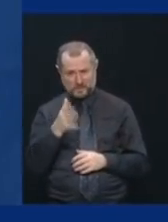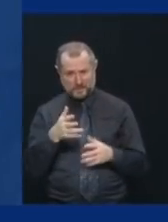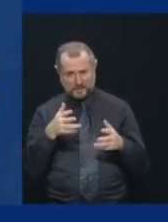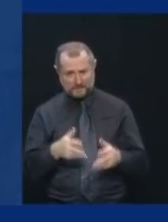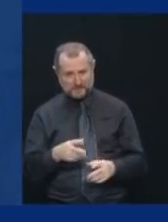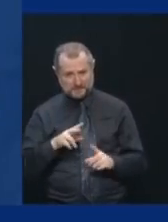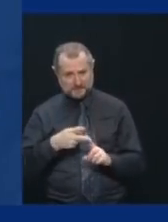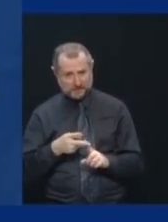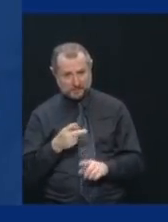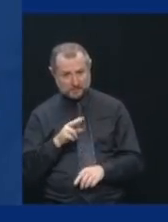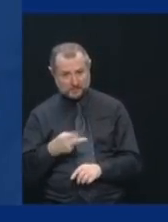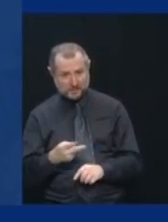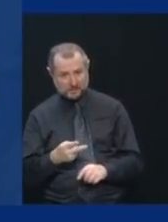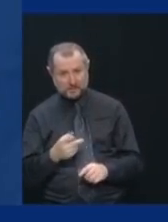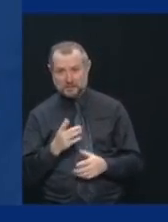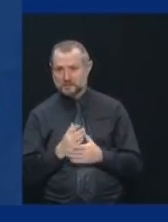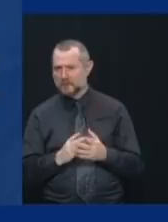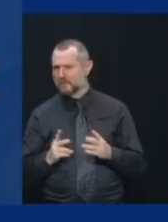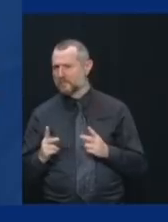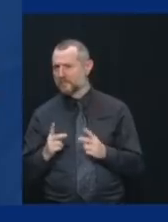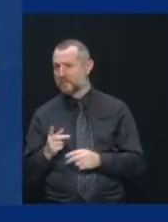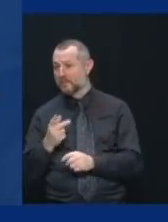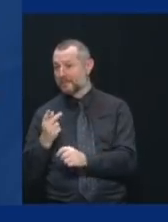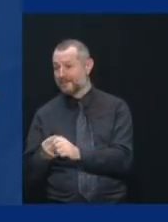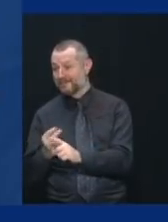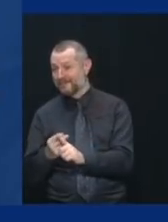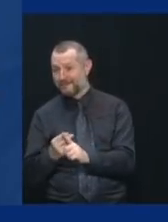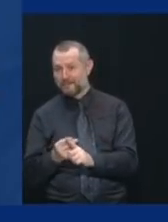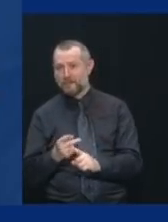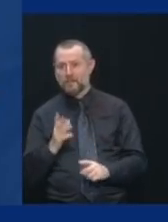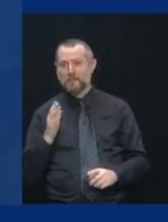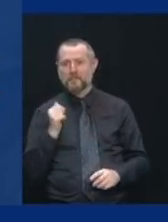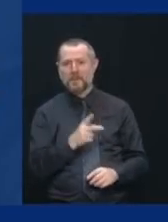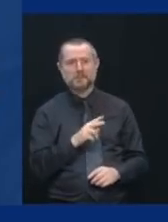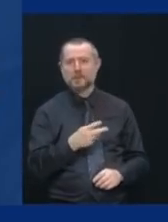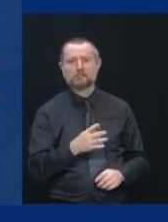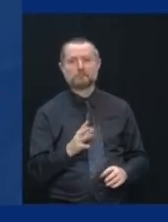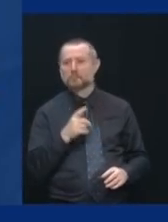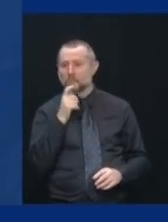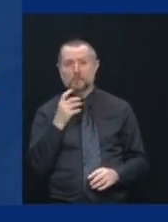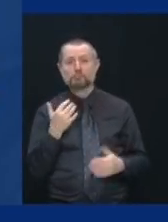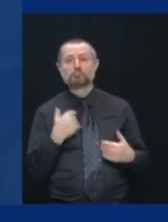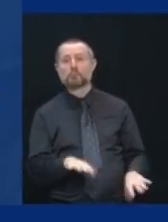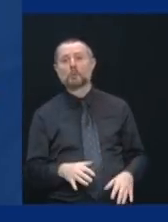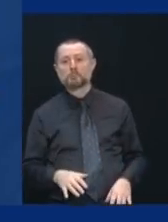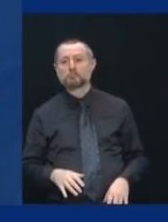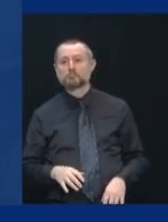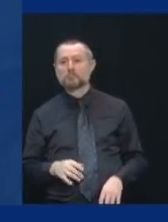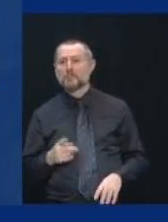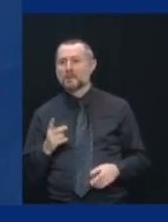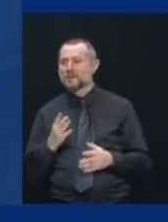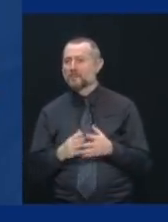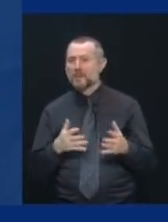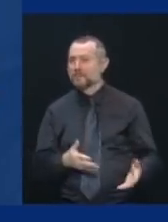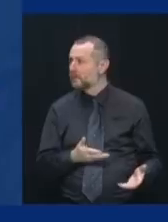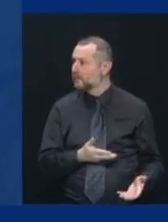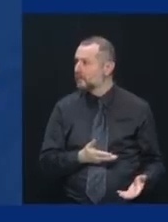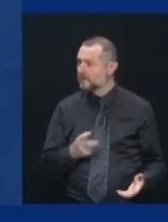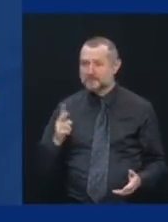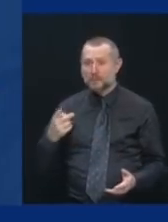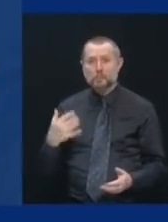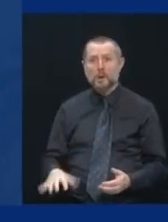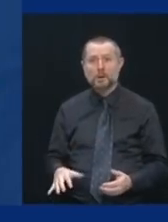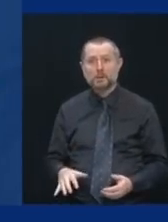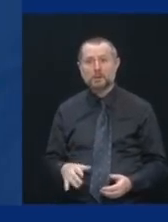will not come back for their second dose for one reason or another, but there will be some fall off. We want to make sure we're using